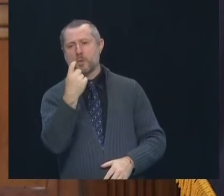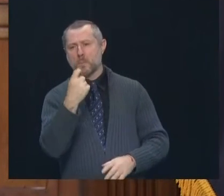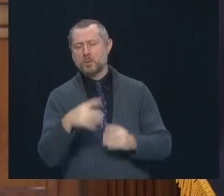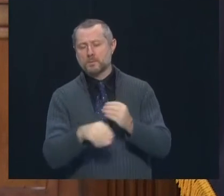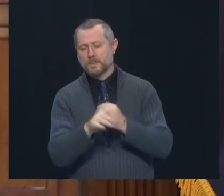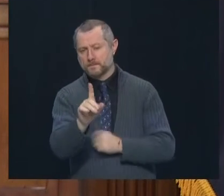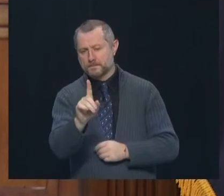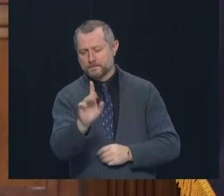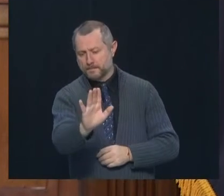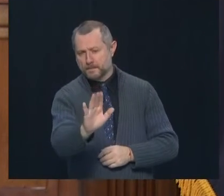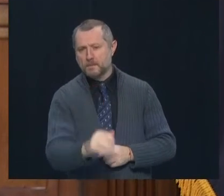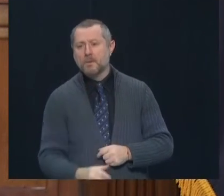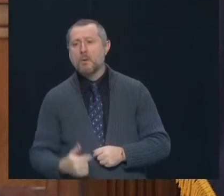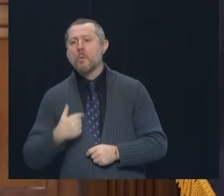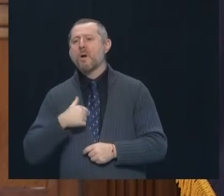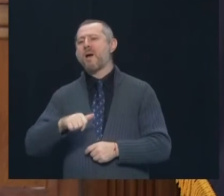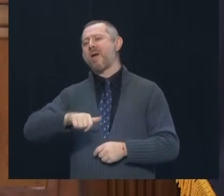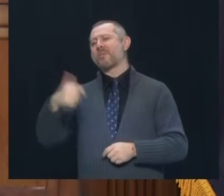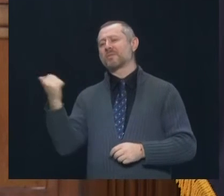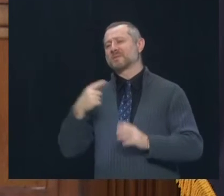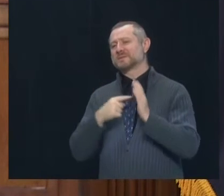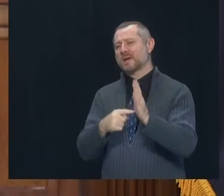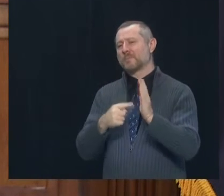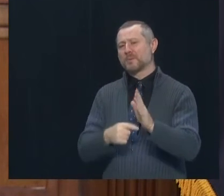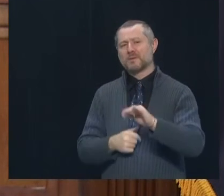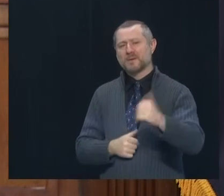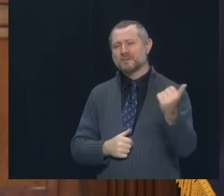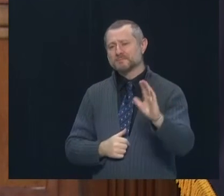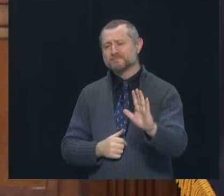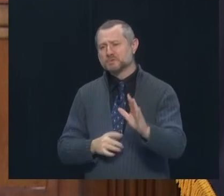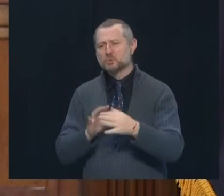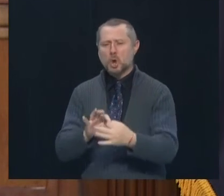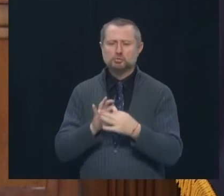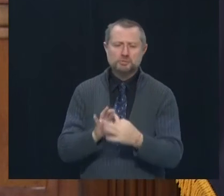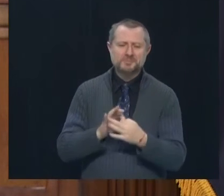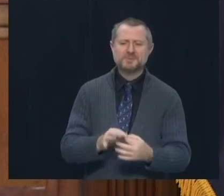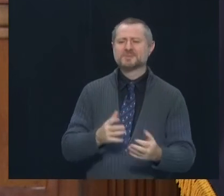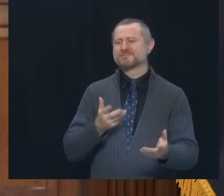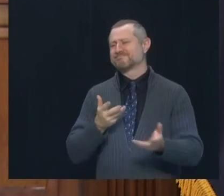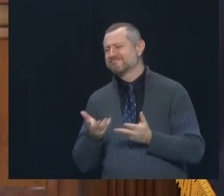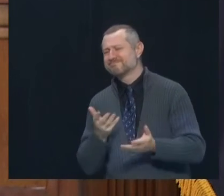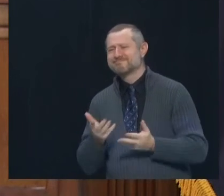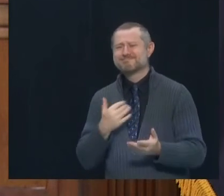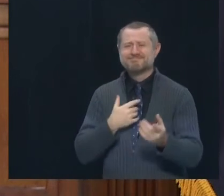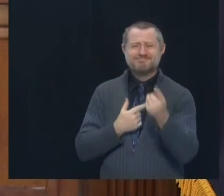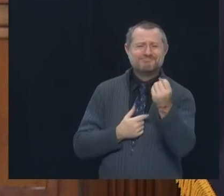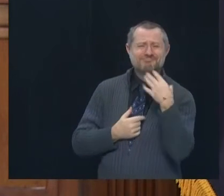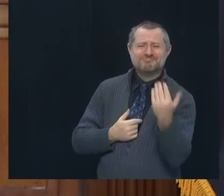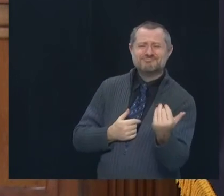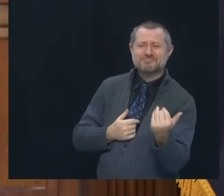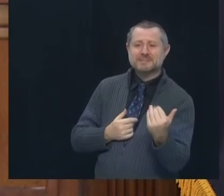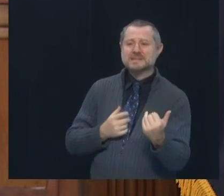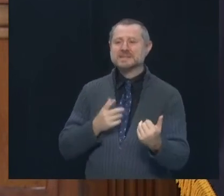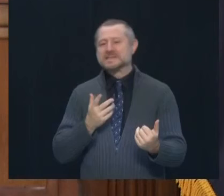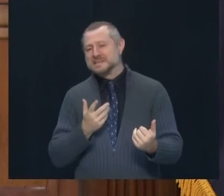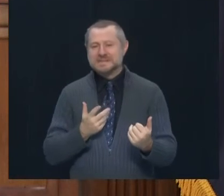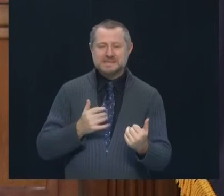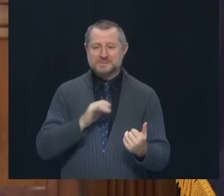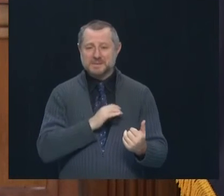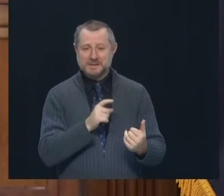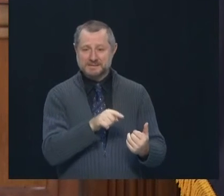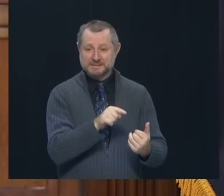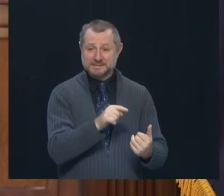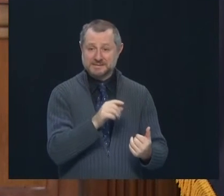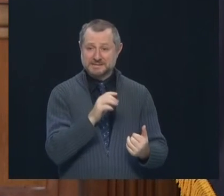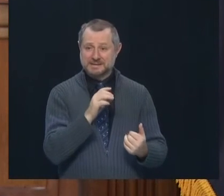other relationship, one other service that has been basically stagnant